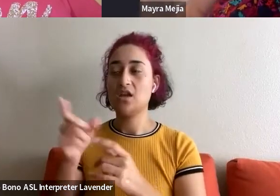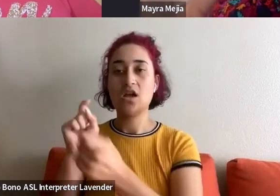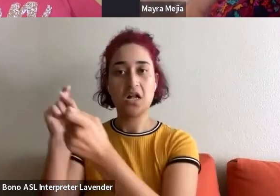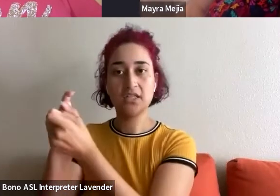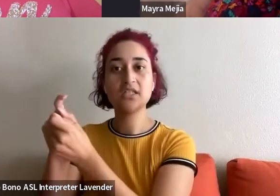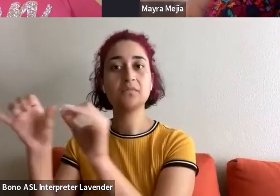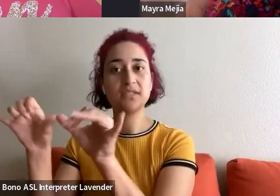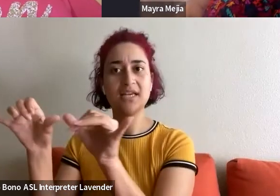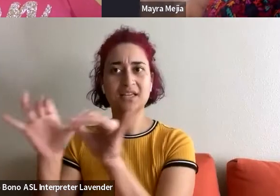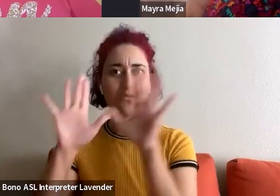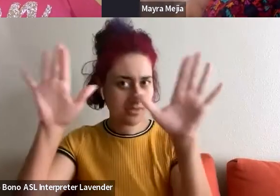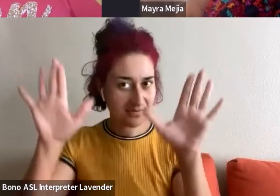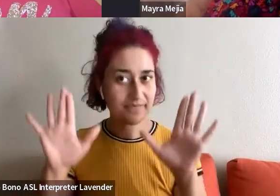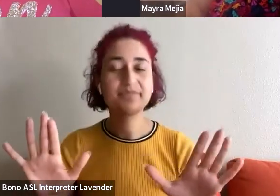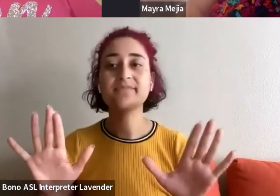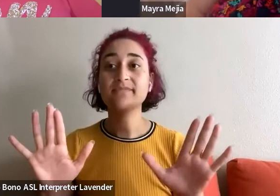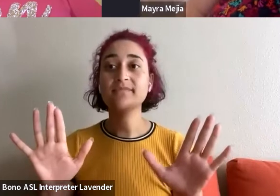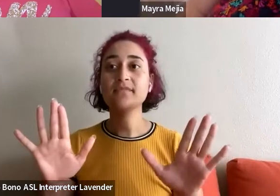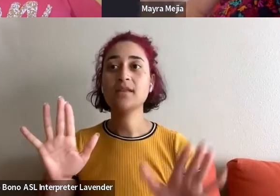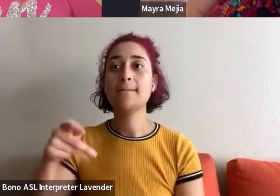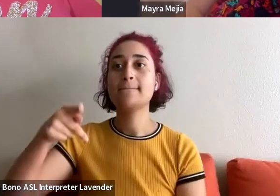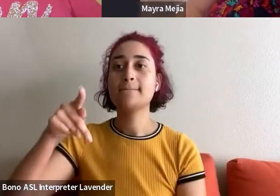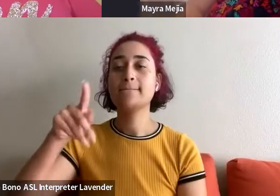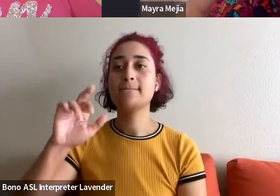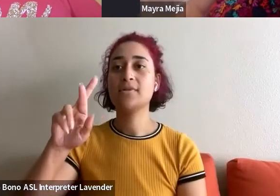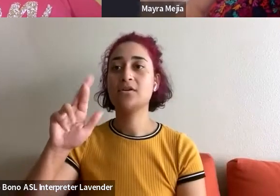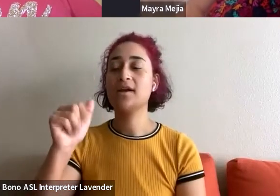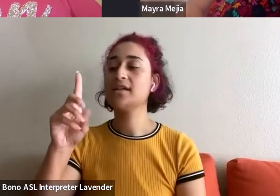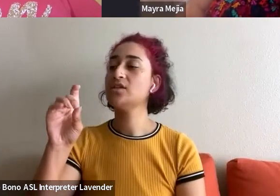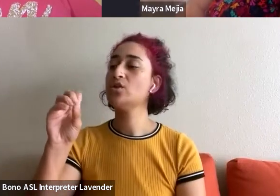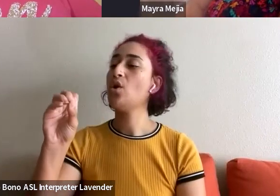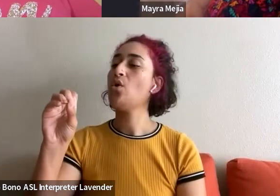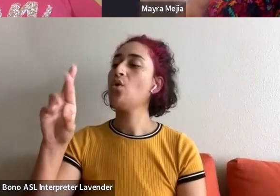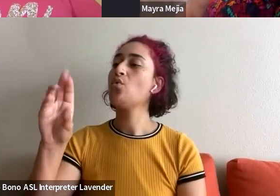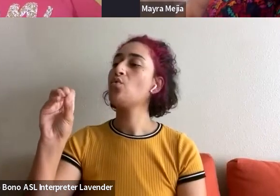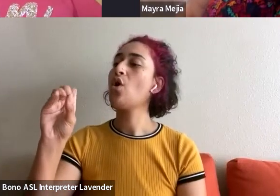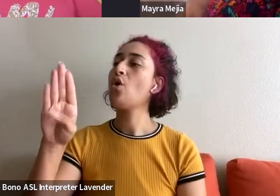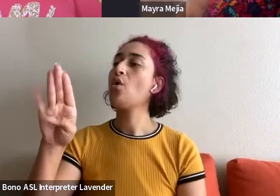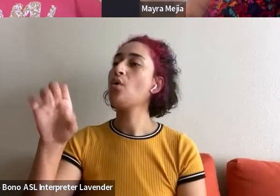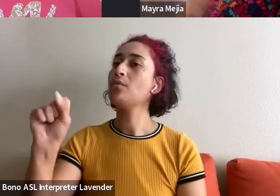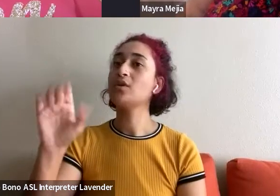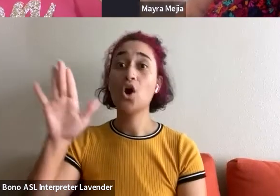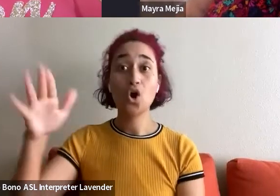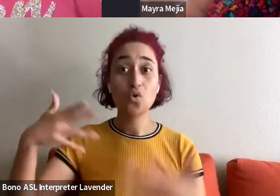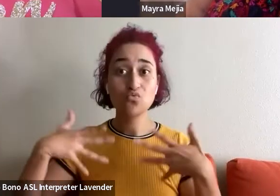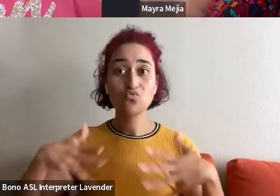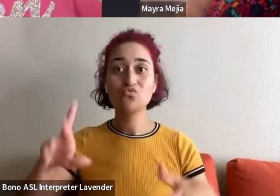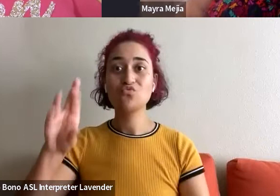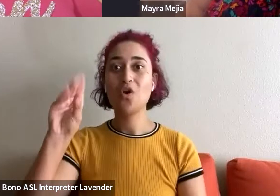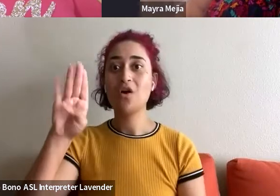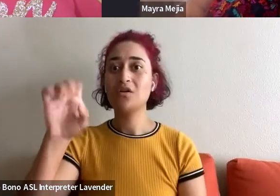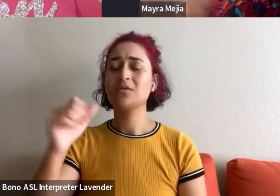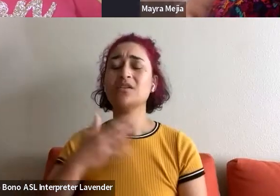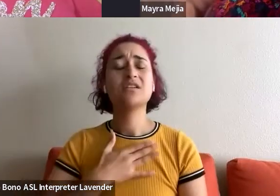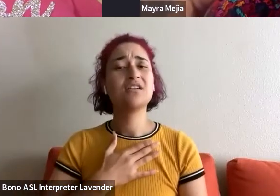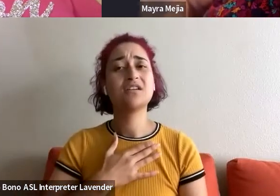amazing. Peridot Robes is also another brand that I really like. The robes. The